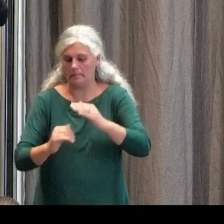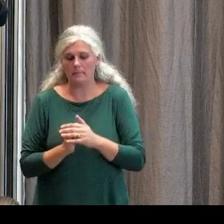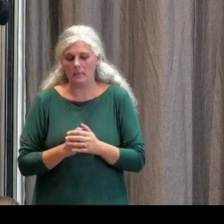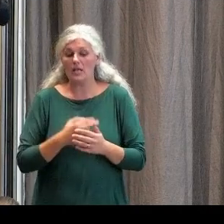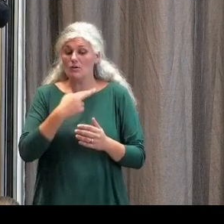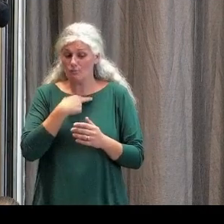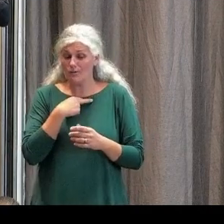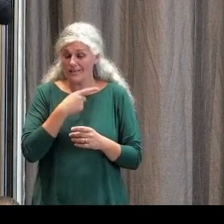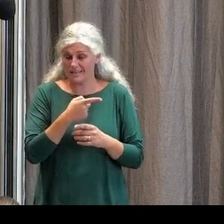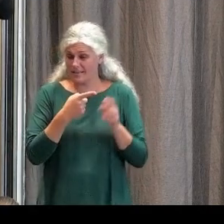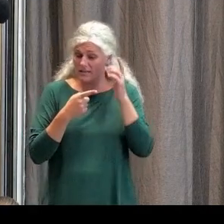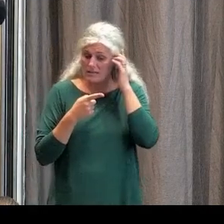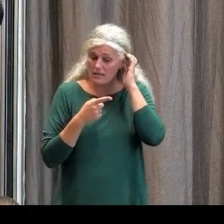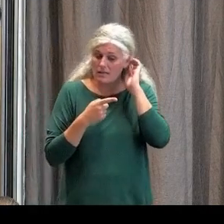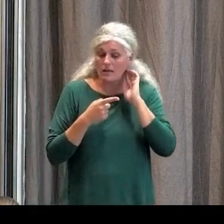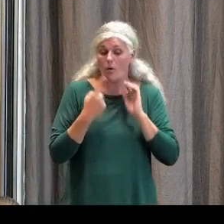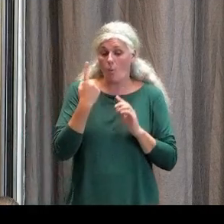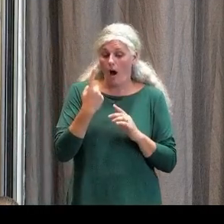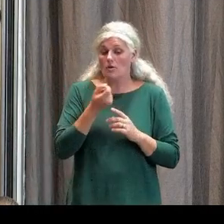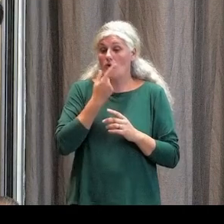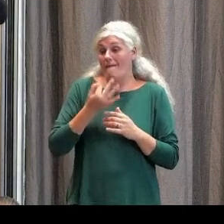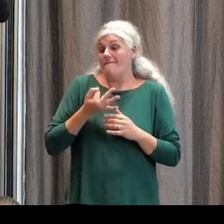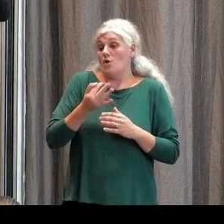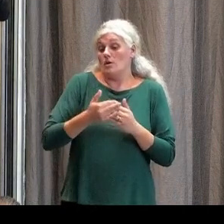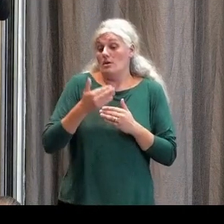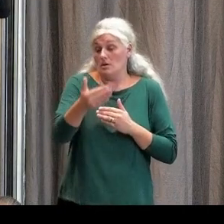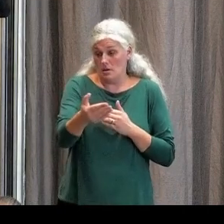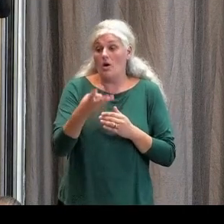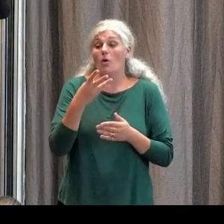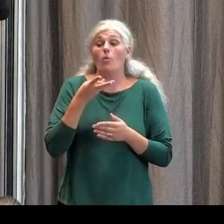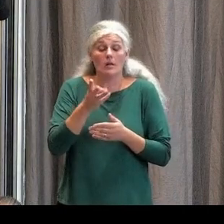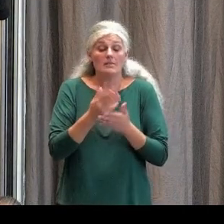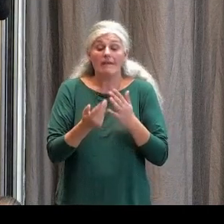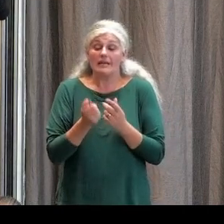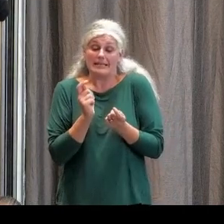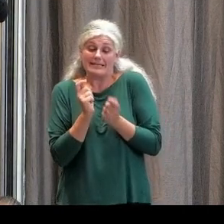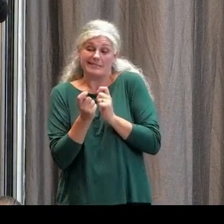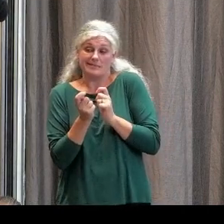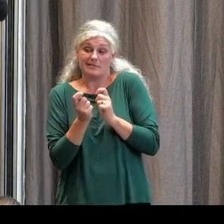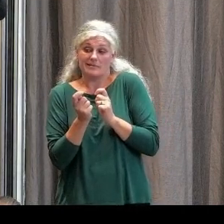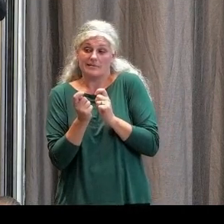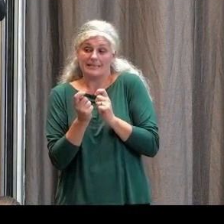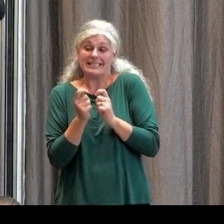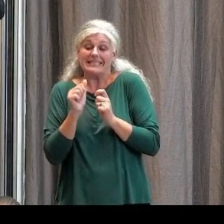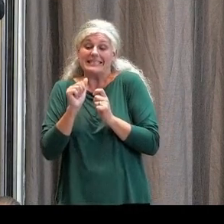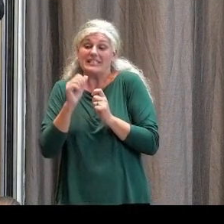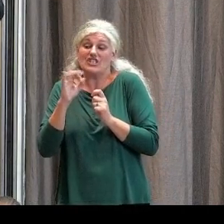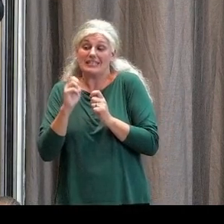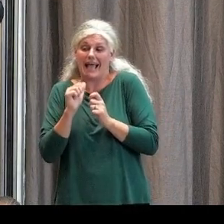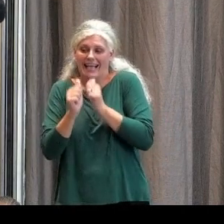So really, what one of the drugs of the future will be is something that can adjust gene